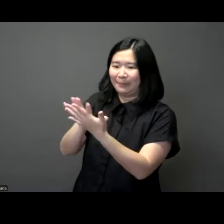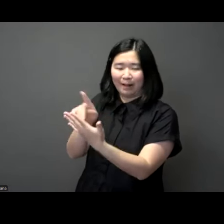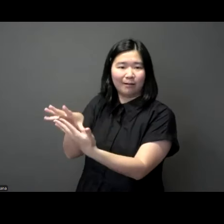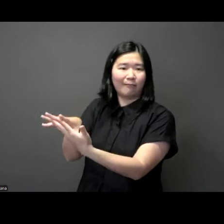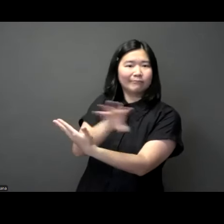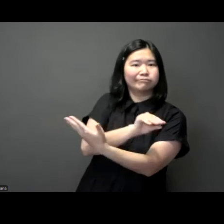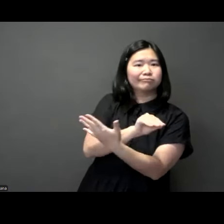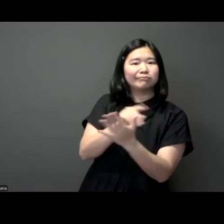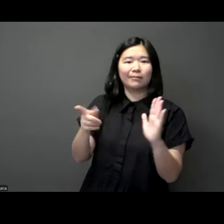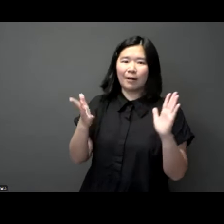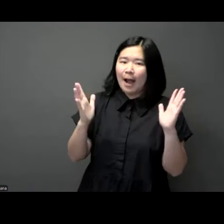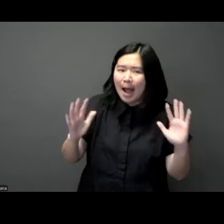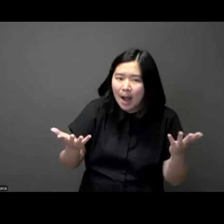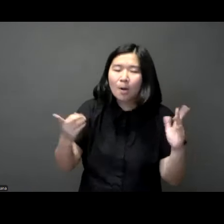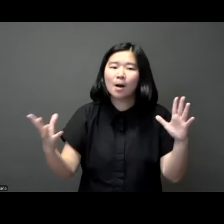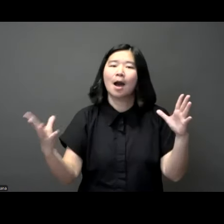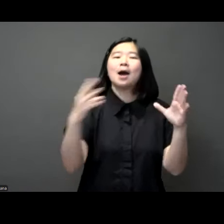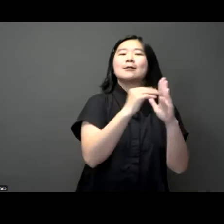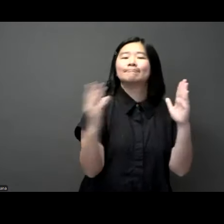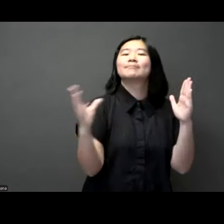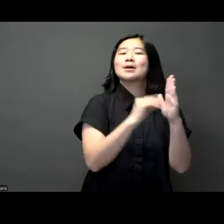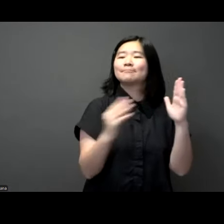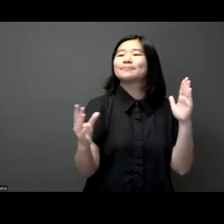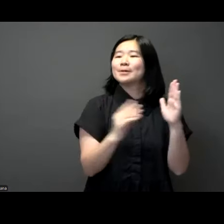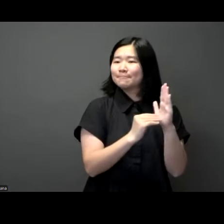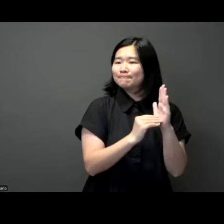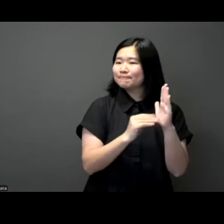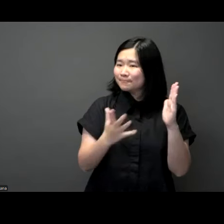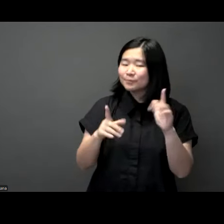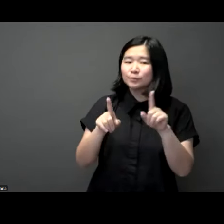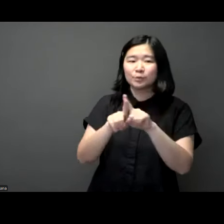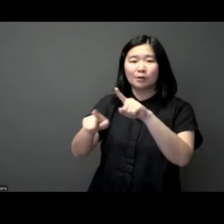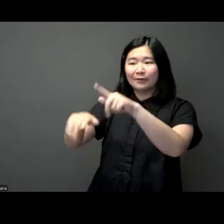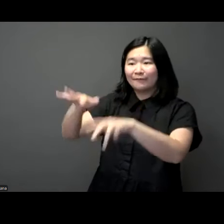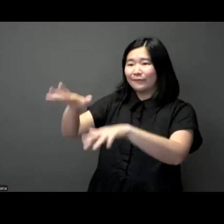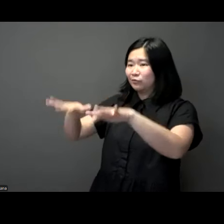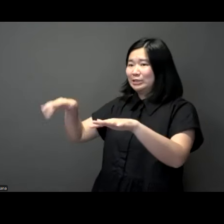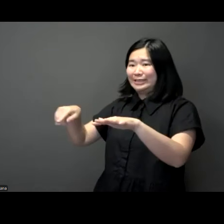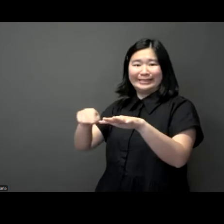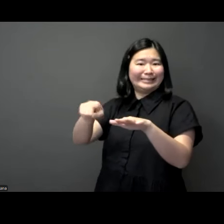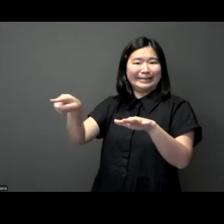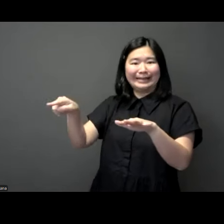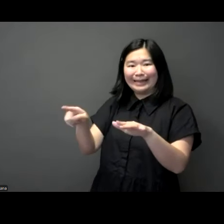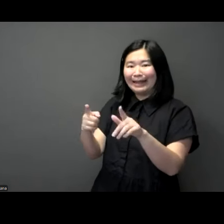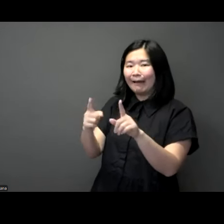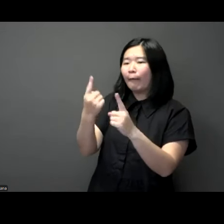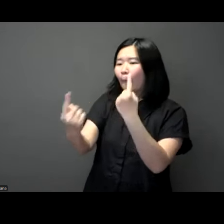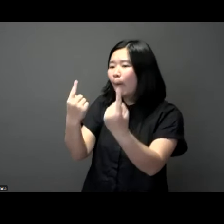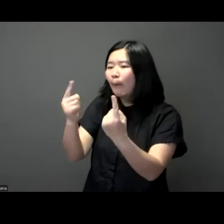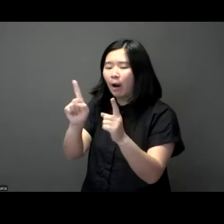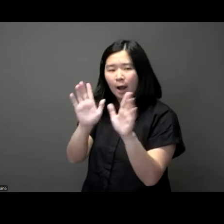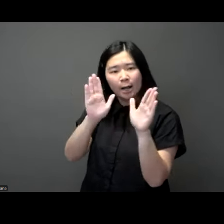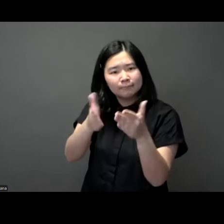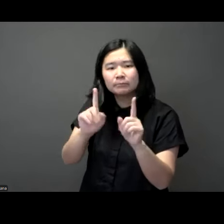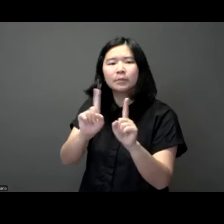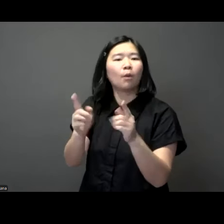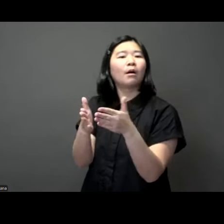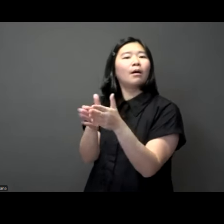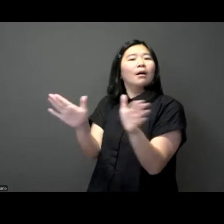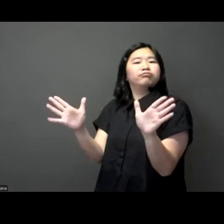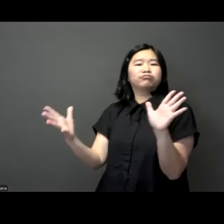level being critical, and of course with other partners that are on the ground and that support